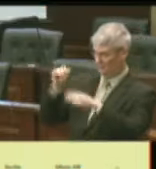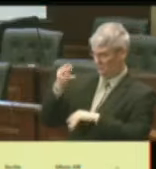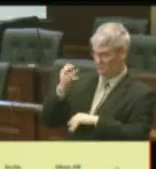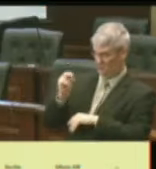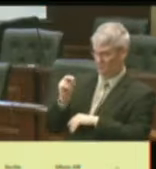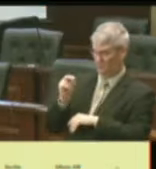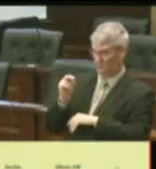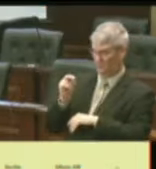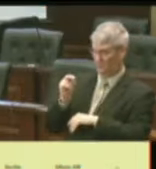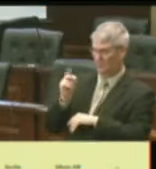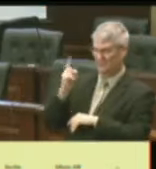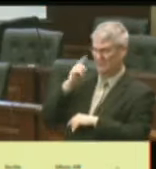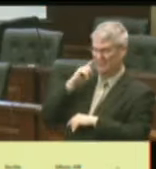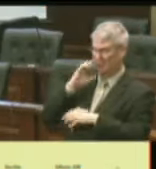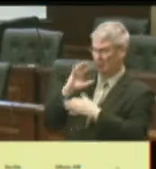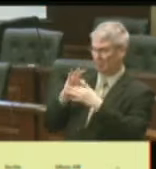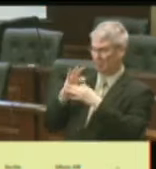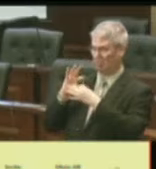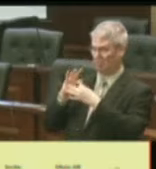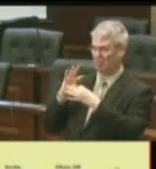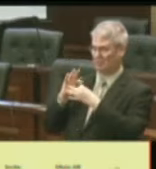Oh, you have to unmute her?